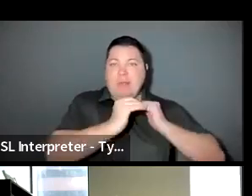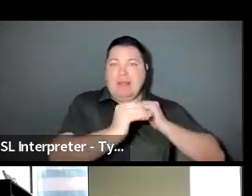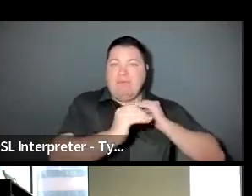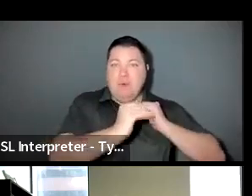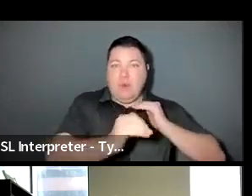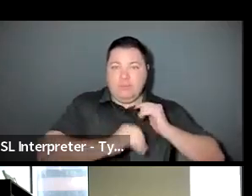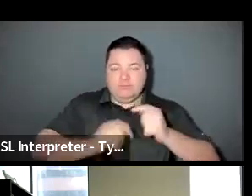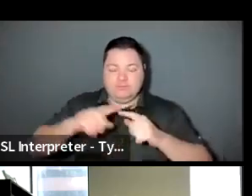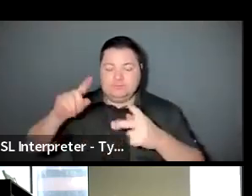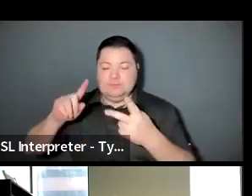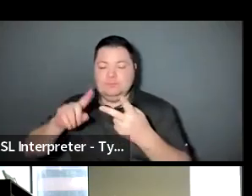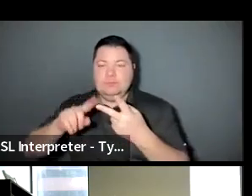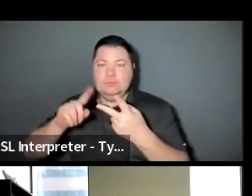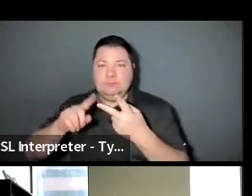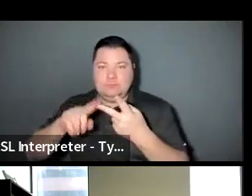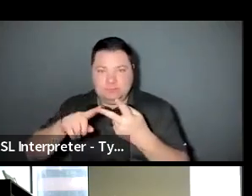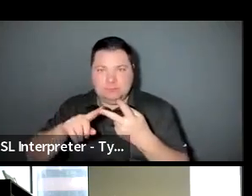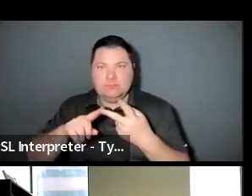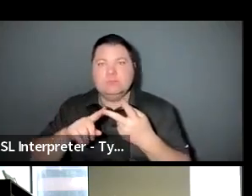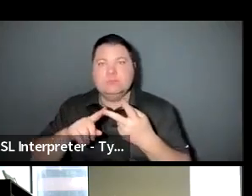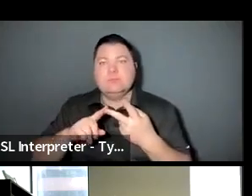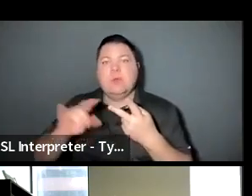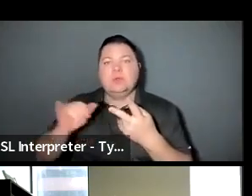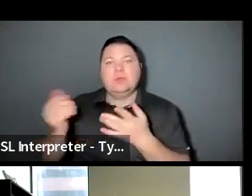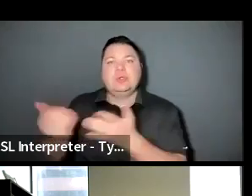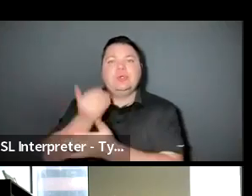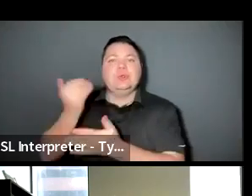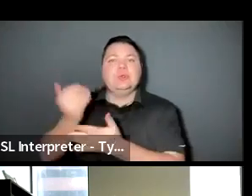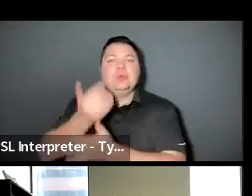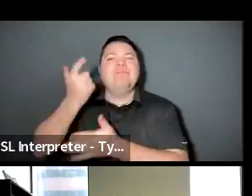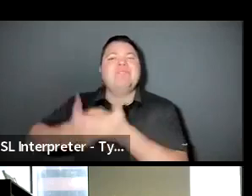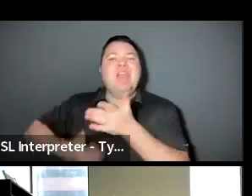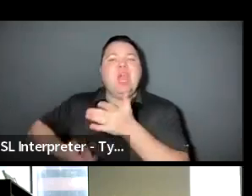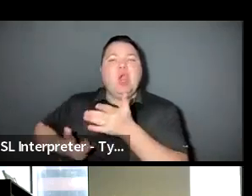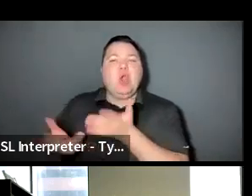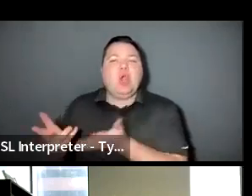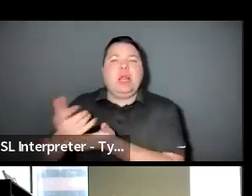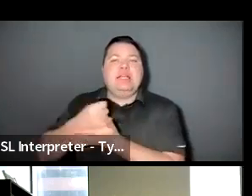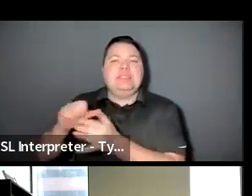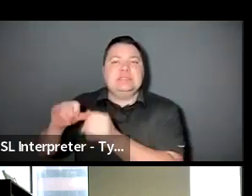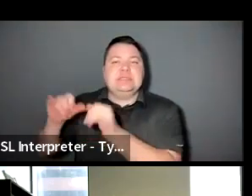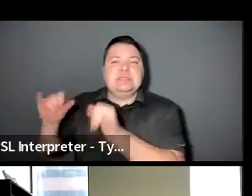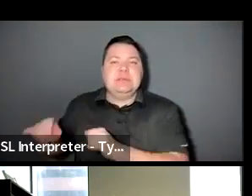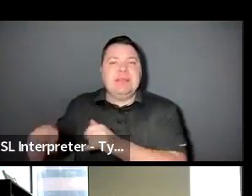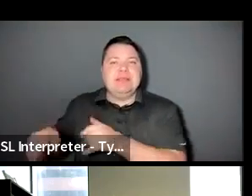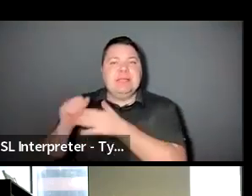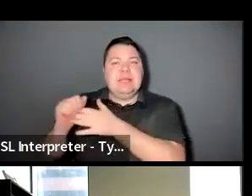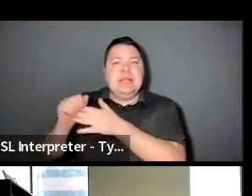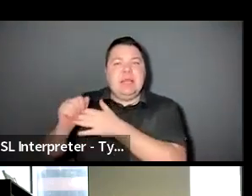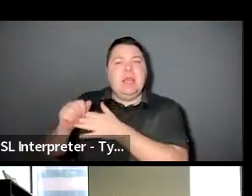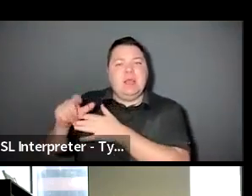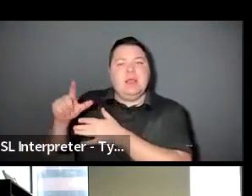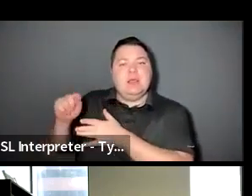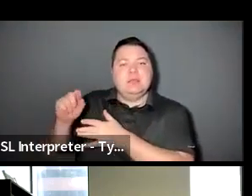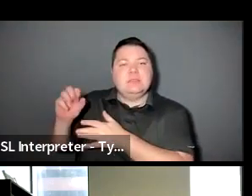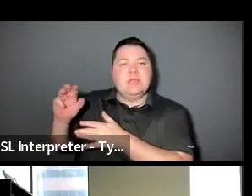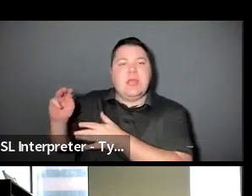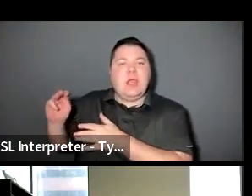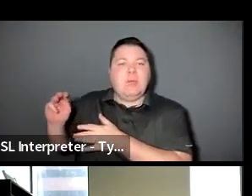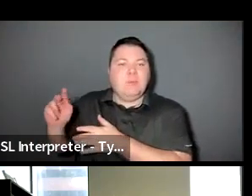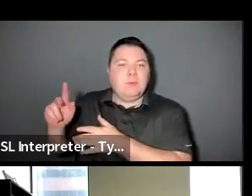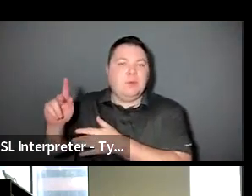then obviously the new fare collection system, which is being led by Tom Curran, who's with us